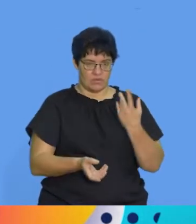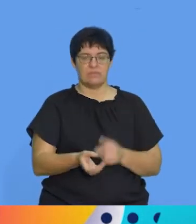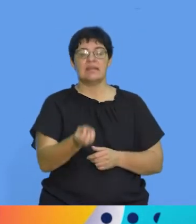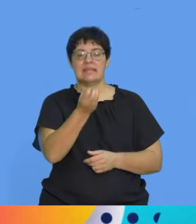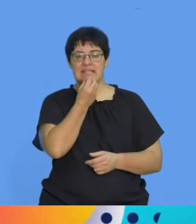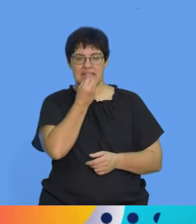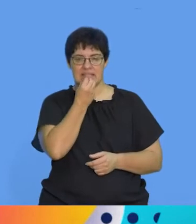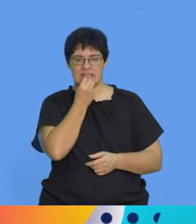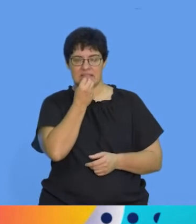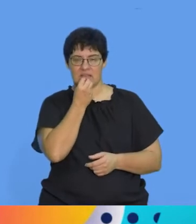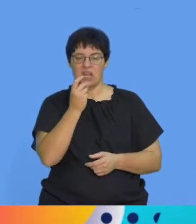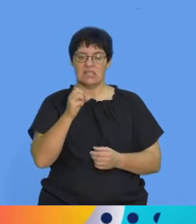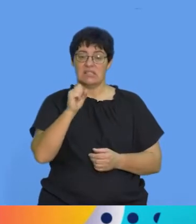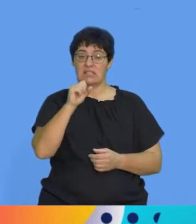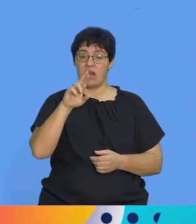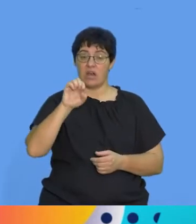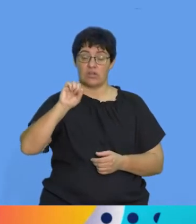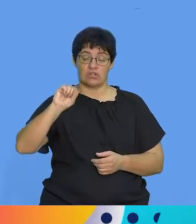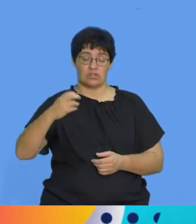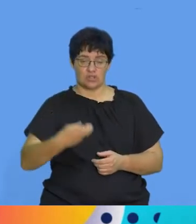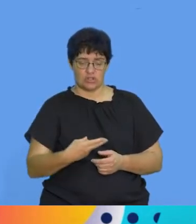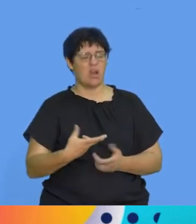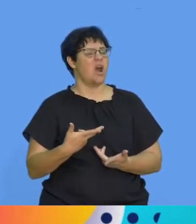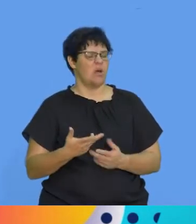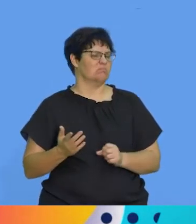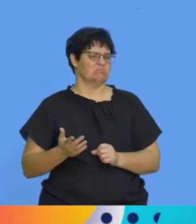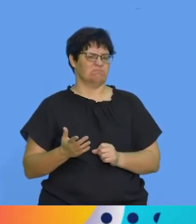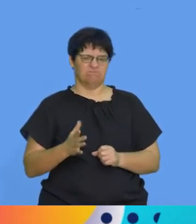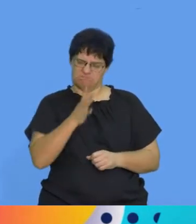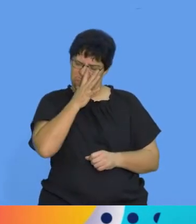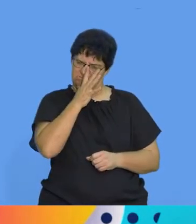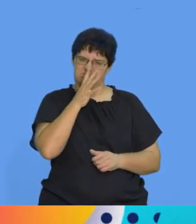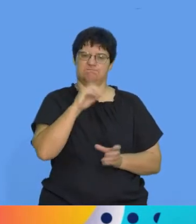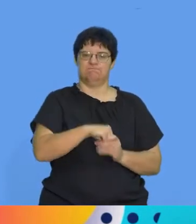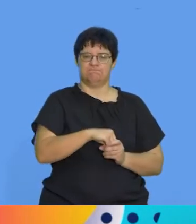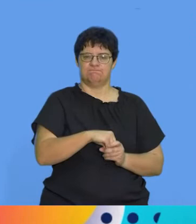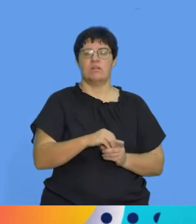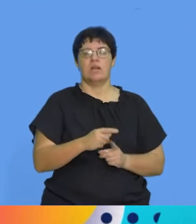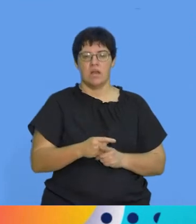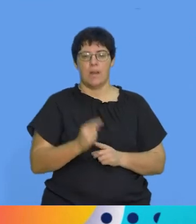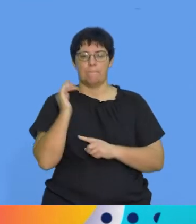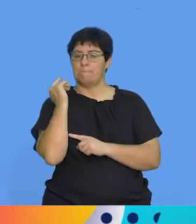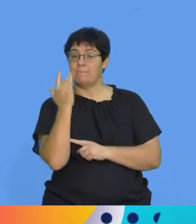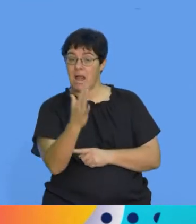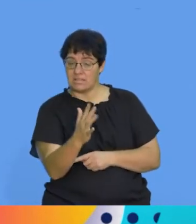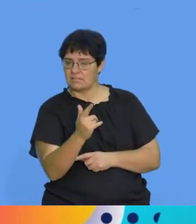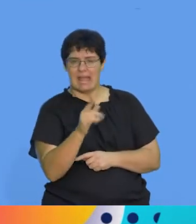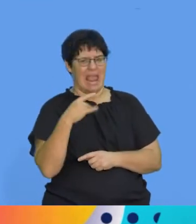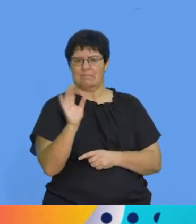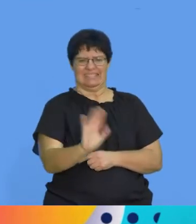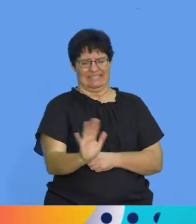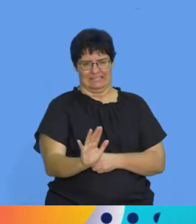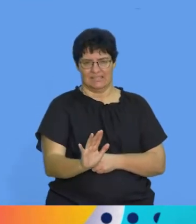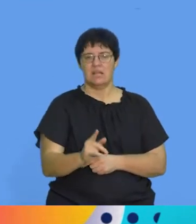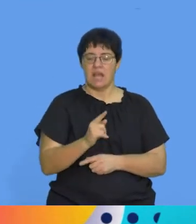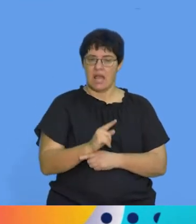and that you eat. It is full of starch. It's plant-based, right? It's not animal